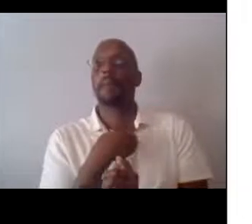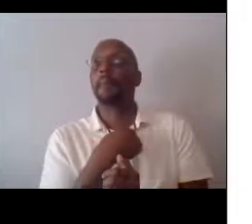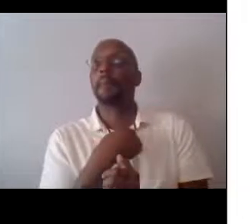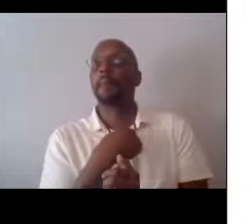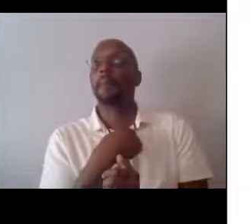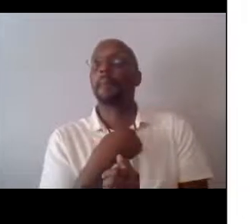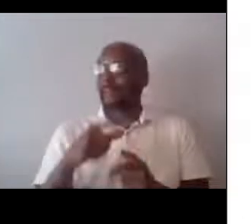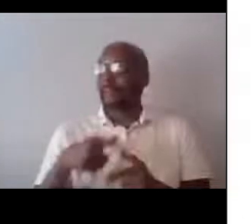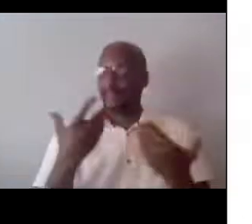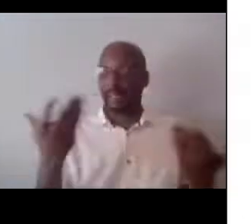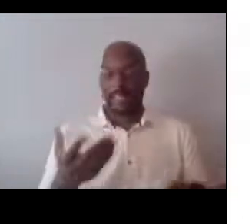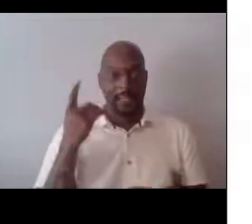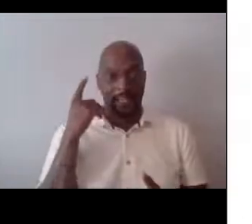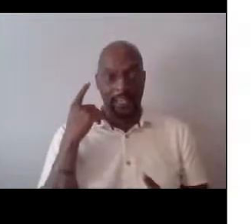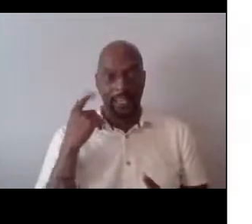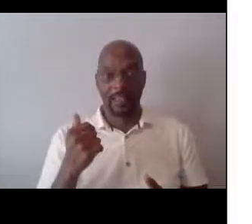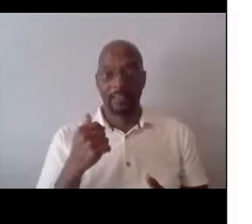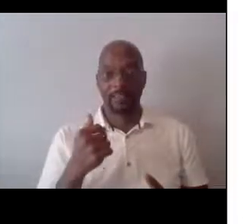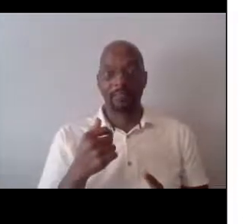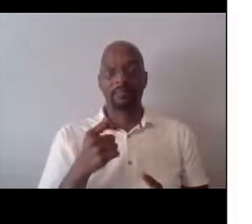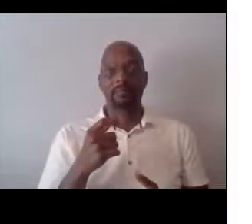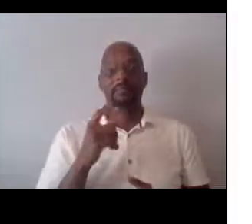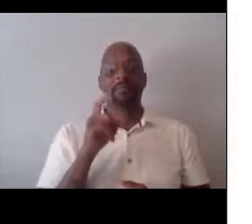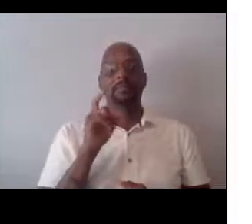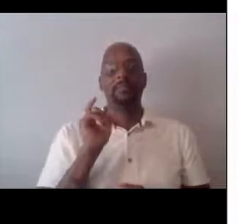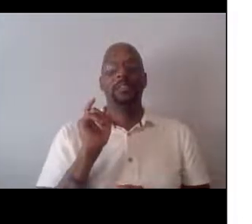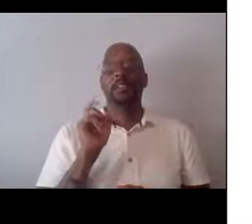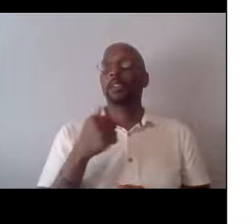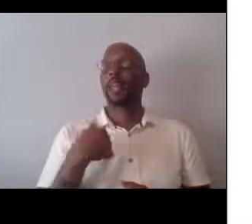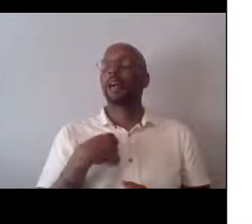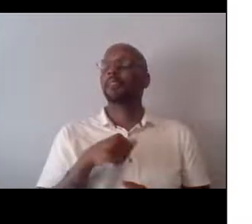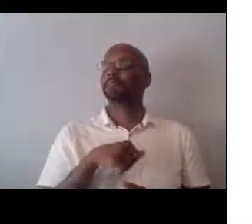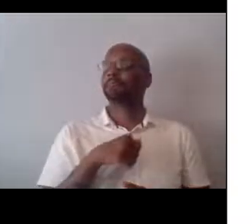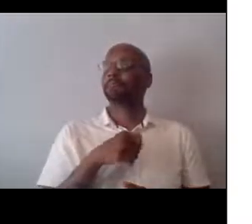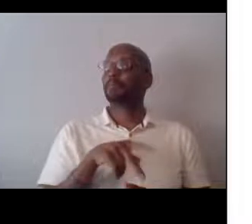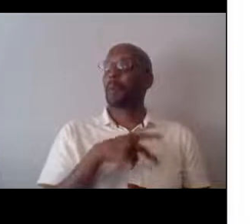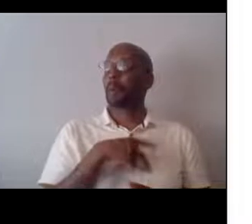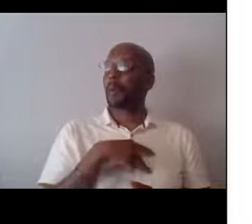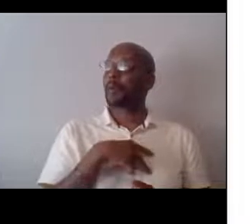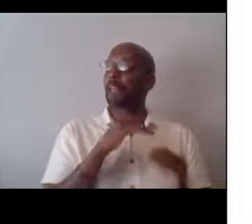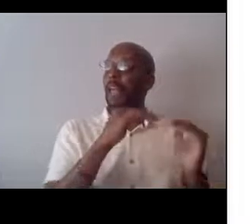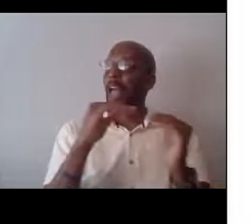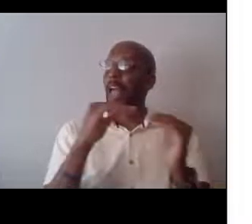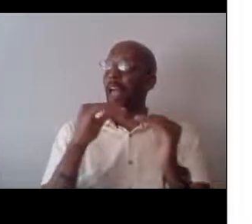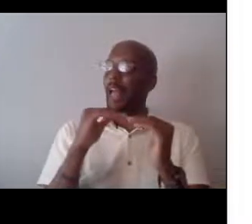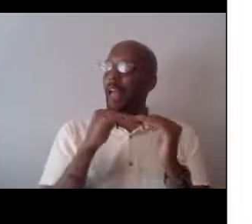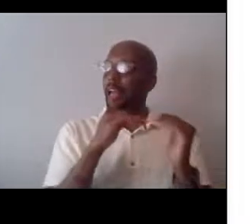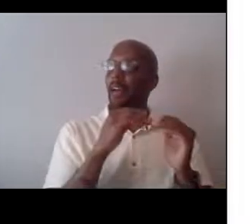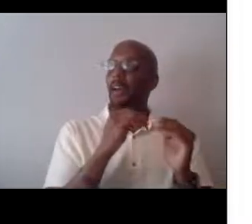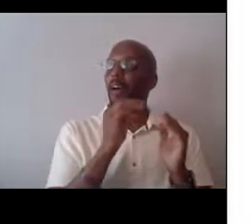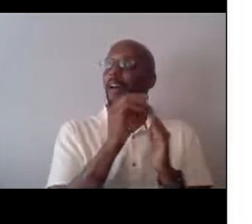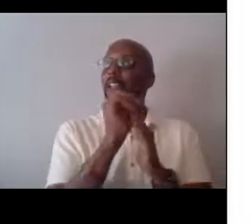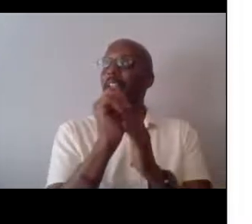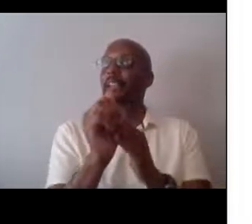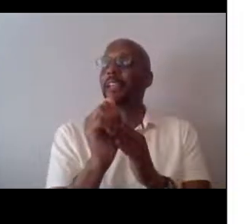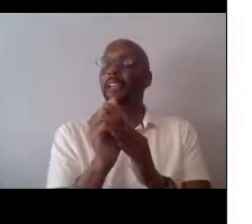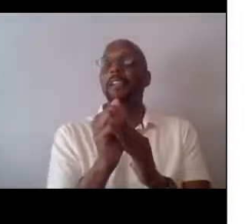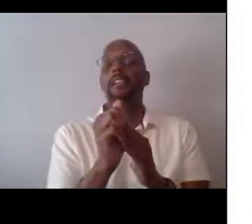should demonstrate an equity-centered personal or professional experience, community leadership, or be actively engaged in transportation